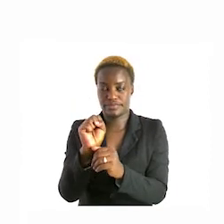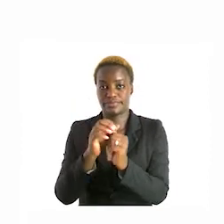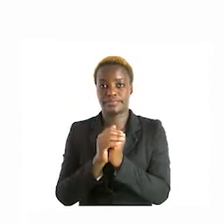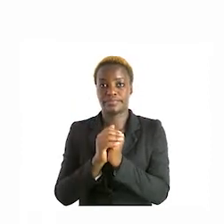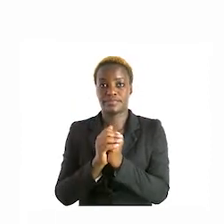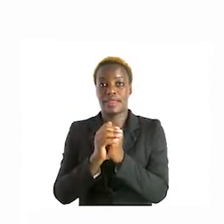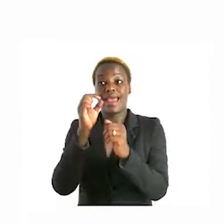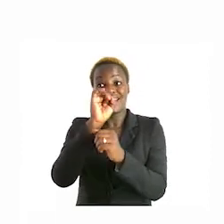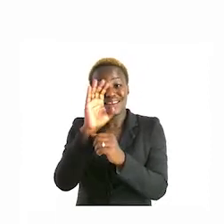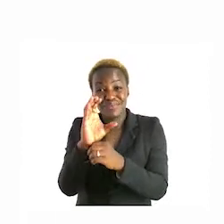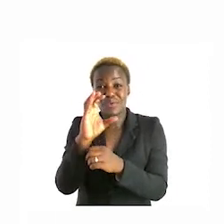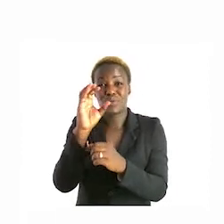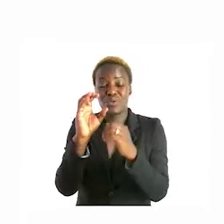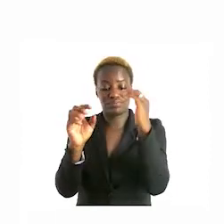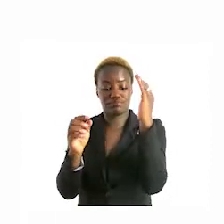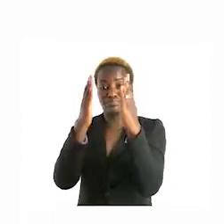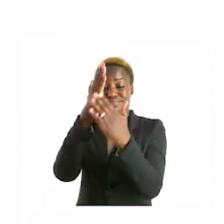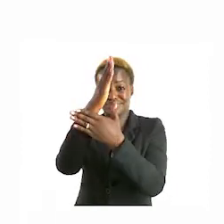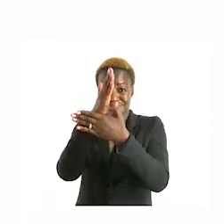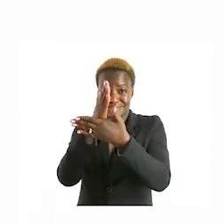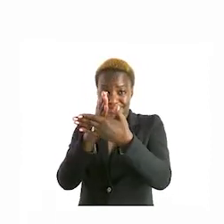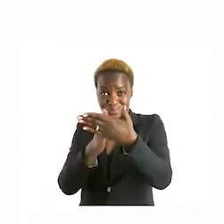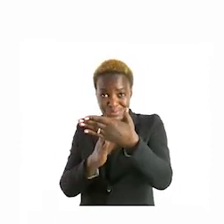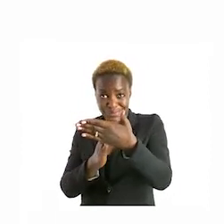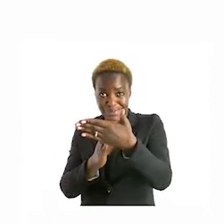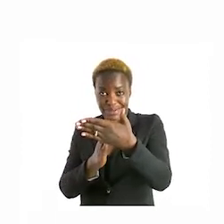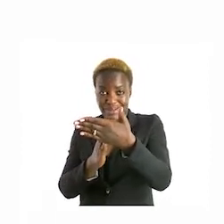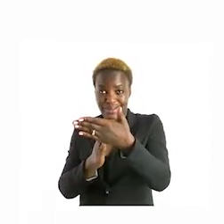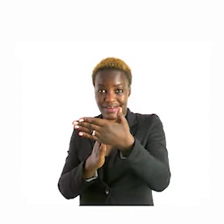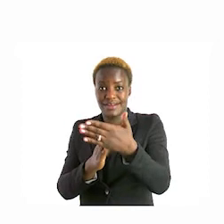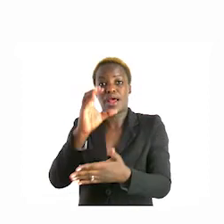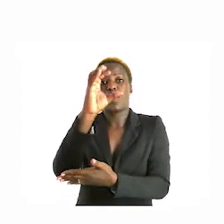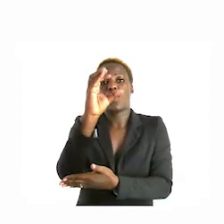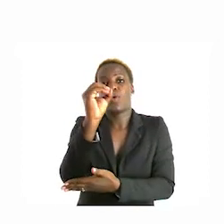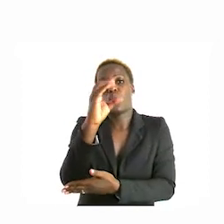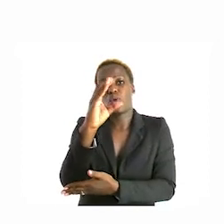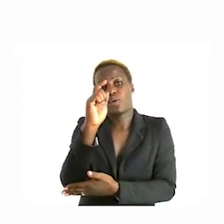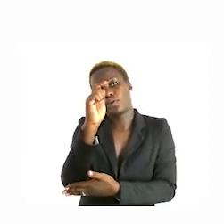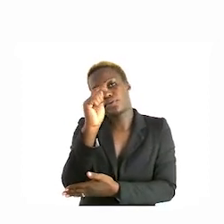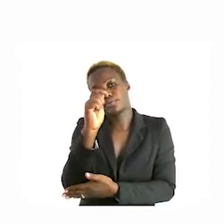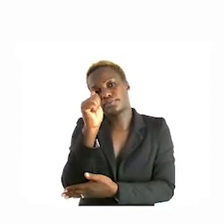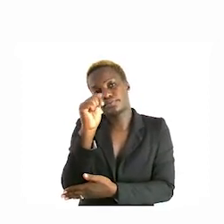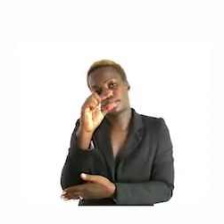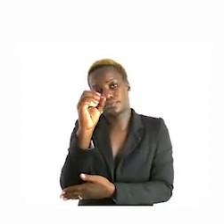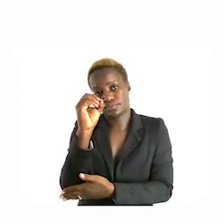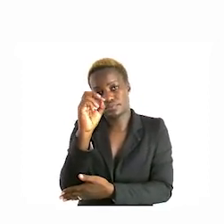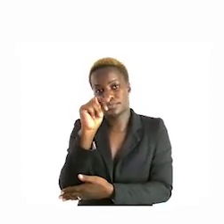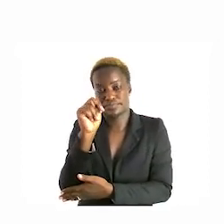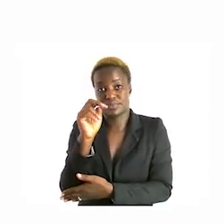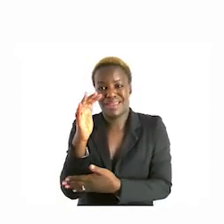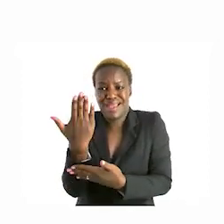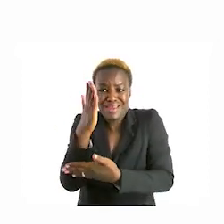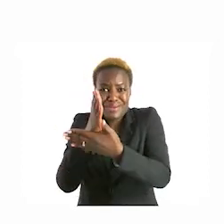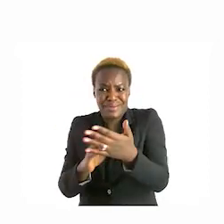how many right angles do you think after you have drawn a line inside? Then you need to indicate also there how many